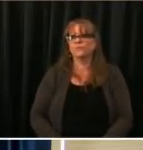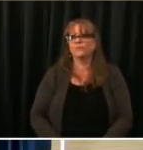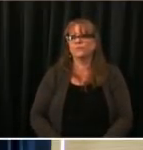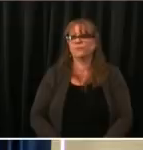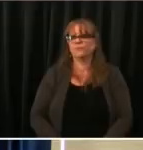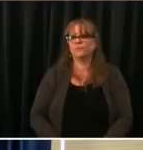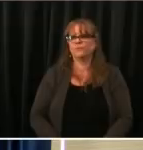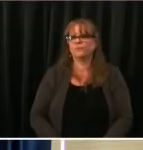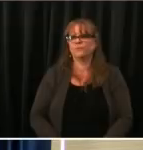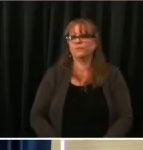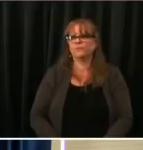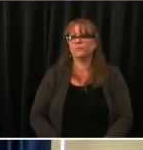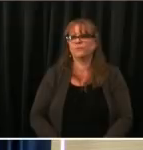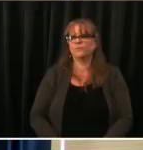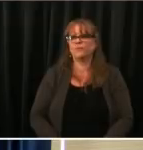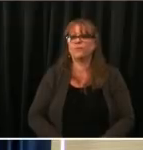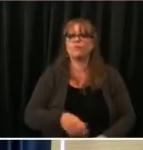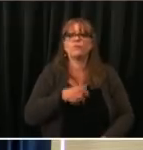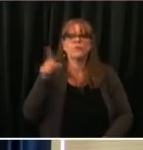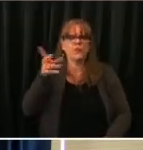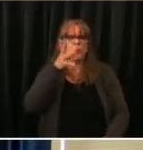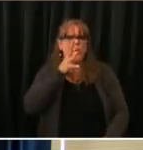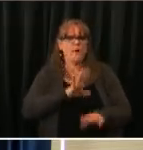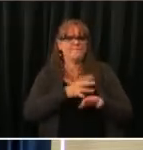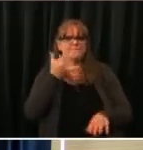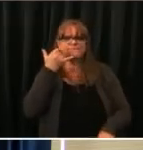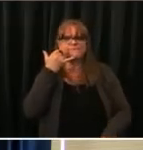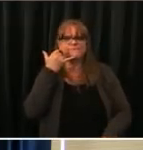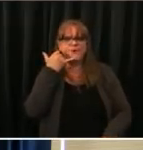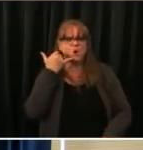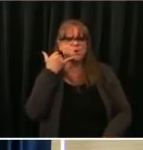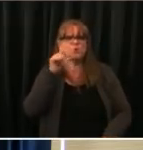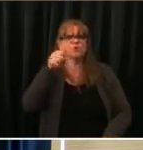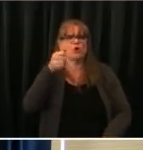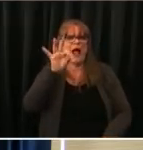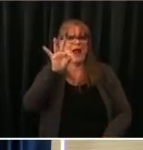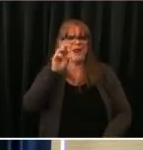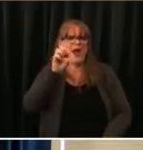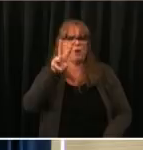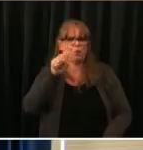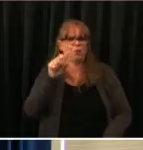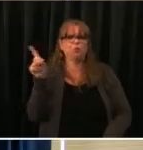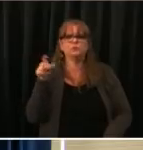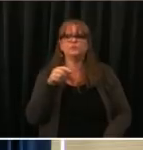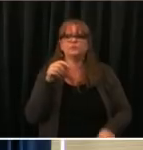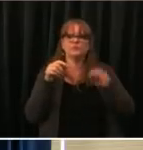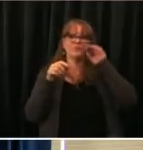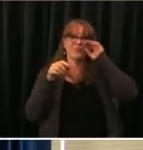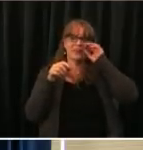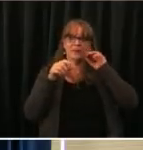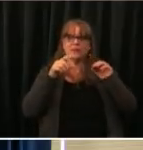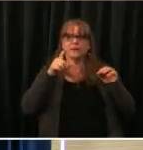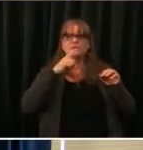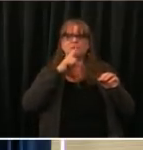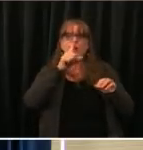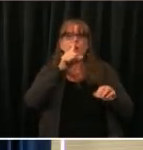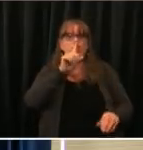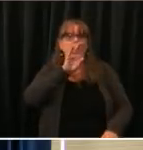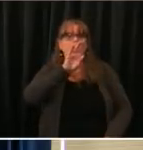This is Anusha with 9 News. Specifically for when we do get to 1B3 and for those with 2 or more